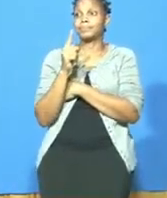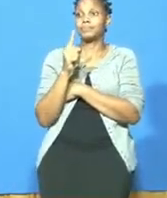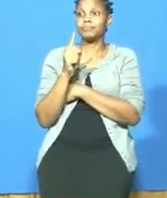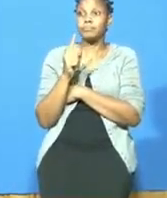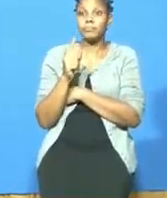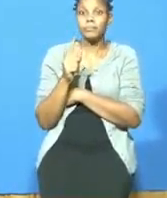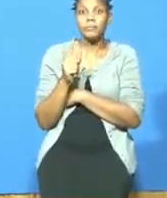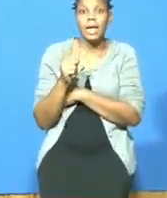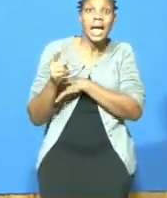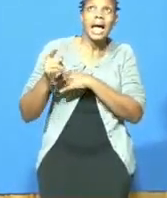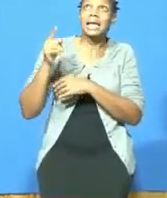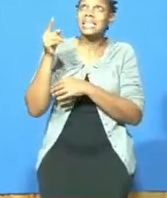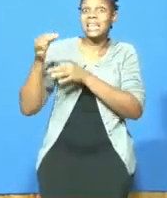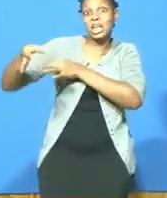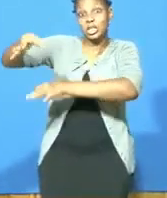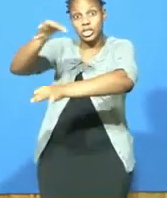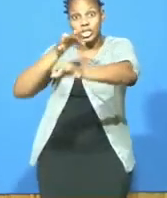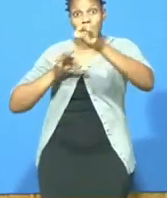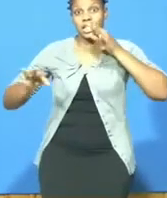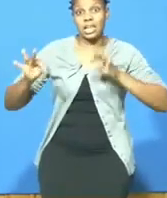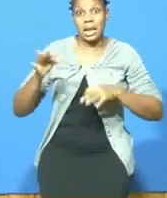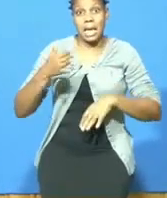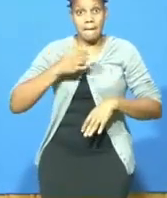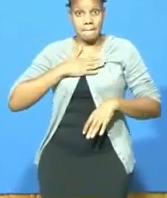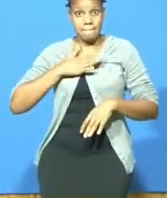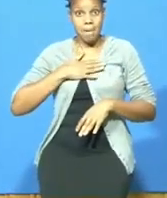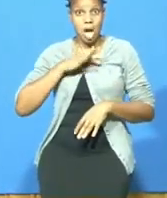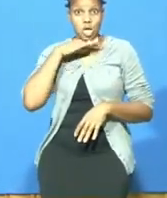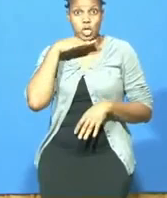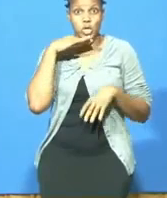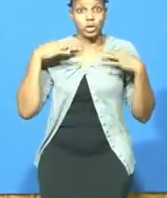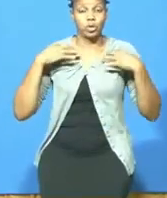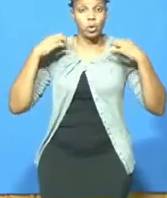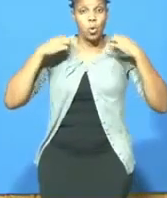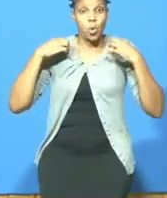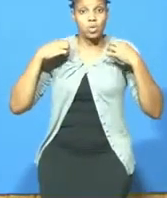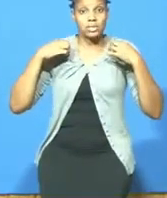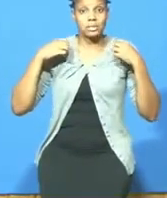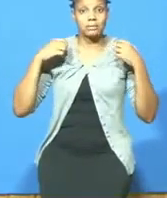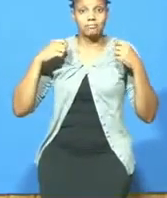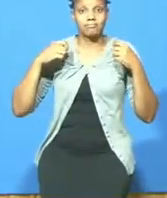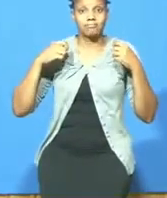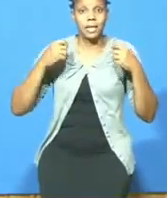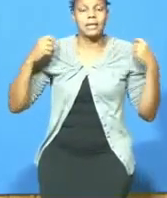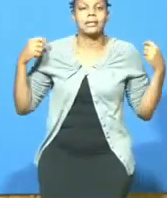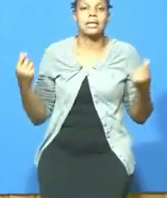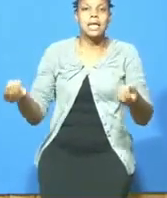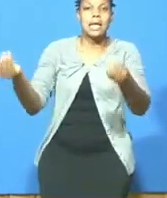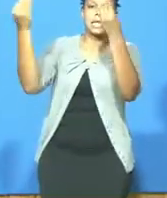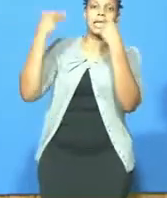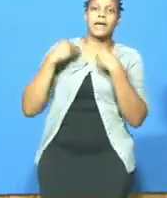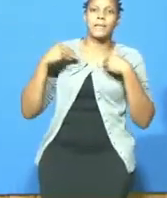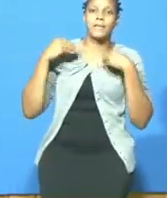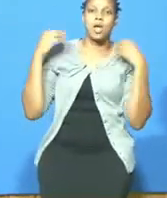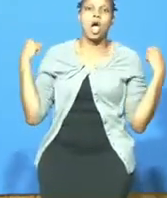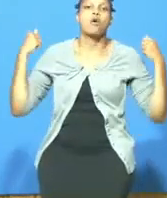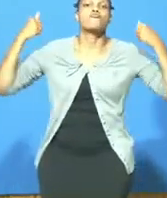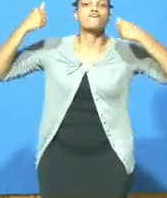spotted garment, exchange it, he gives me a